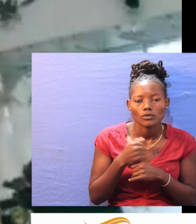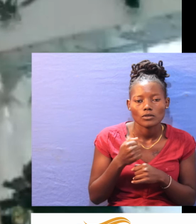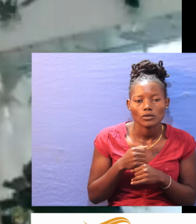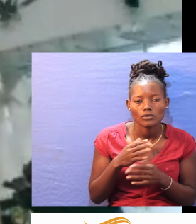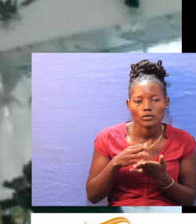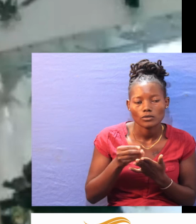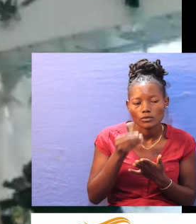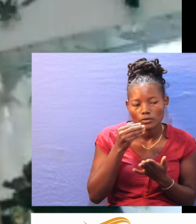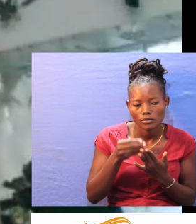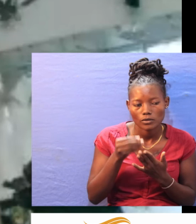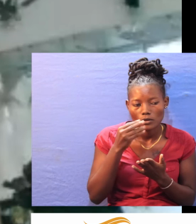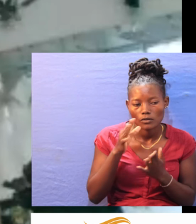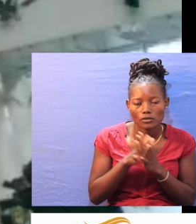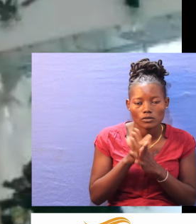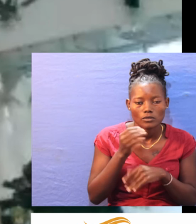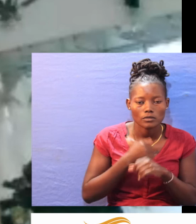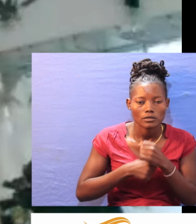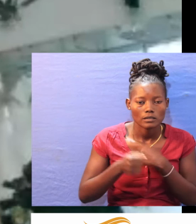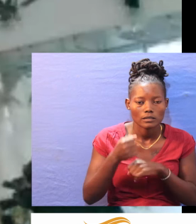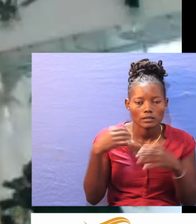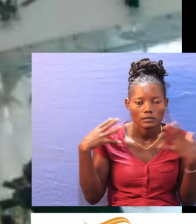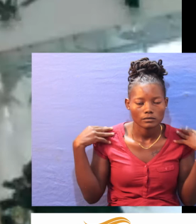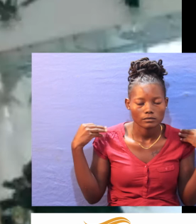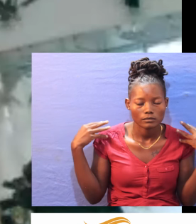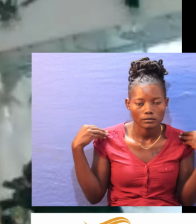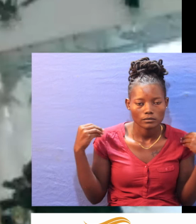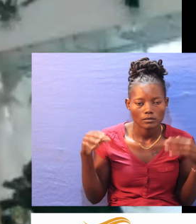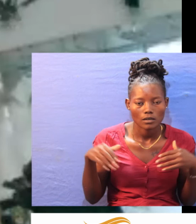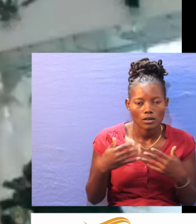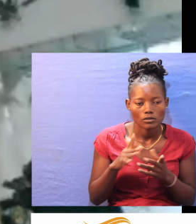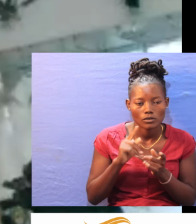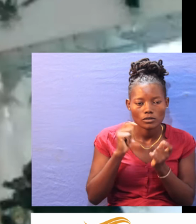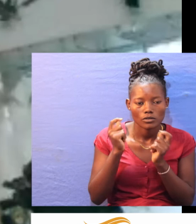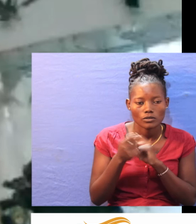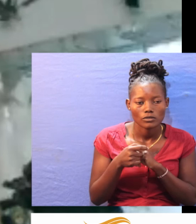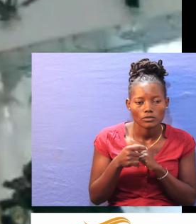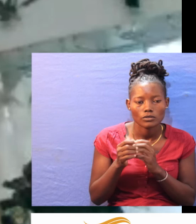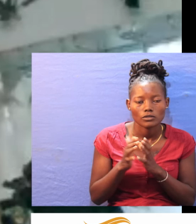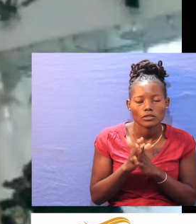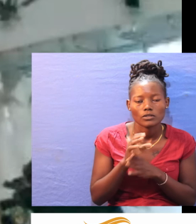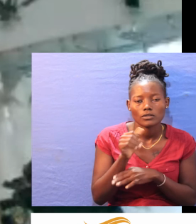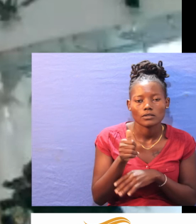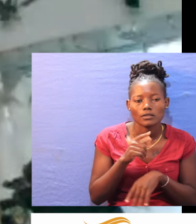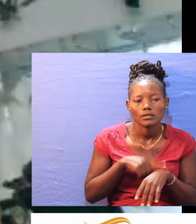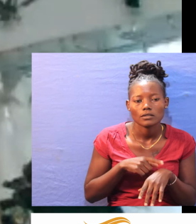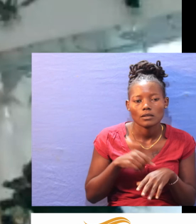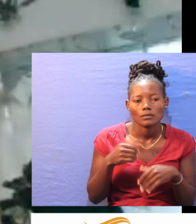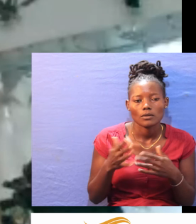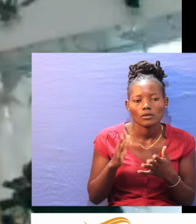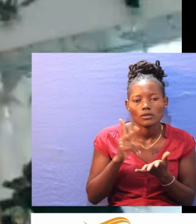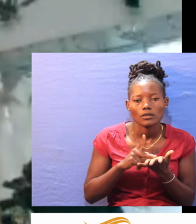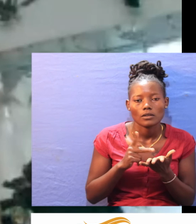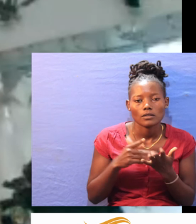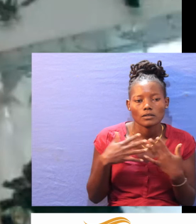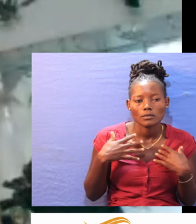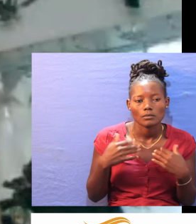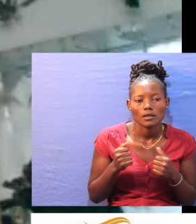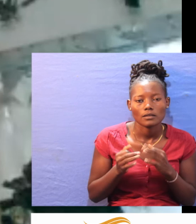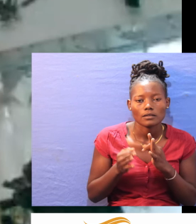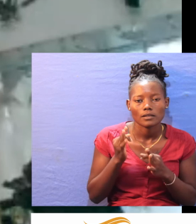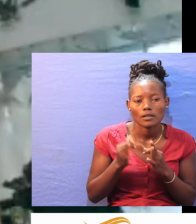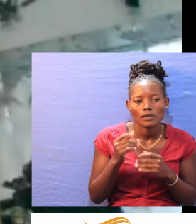diet and your exercise to lose those 3 kilos? I mean, how are you going to change the caloric intake? How are you going to keep it healthy? If